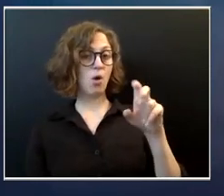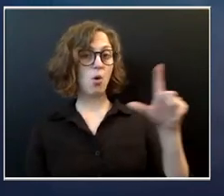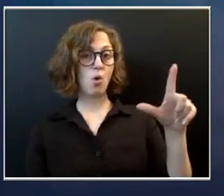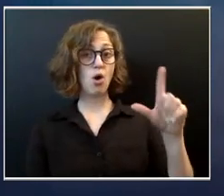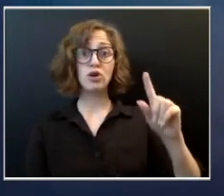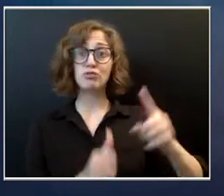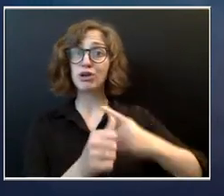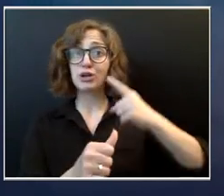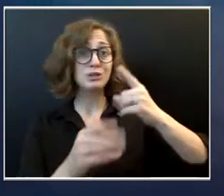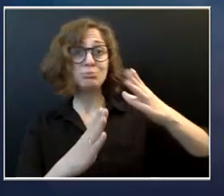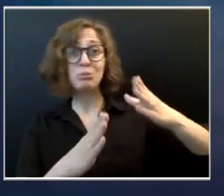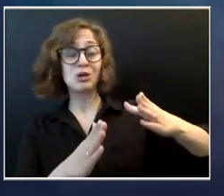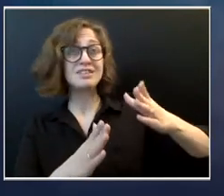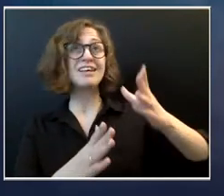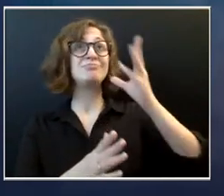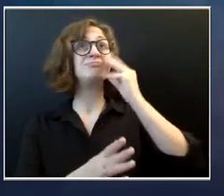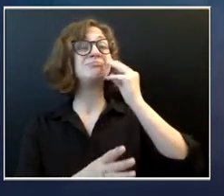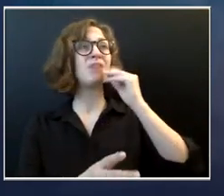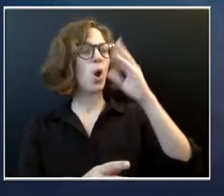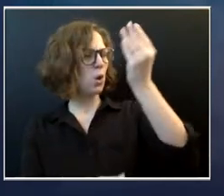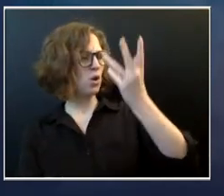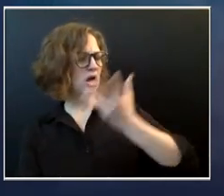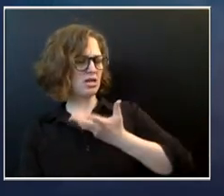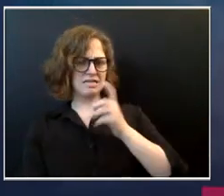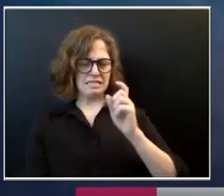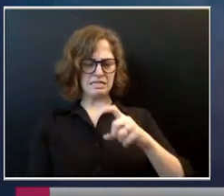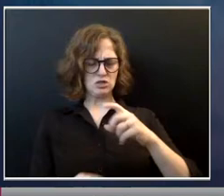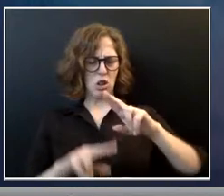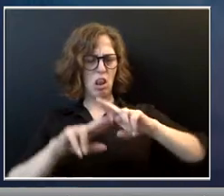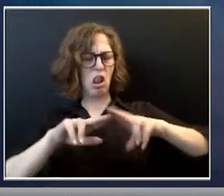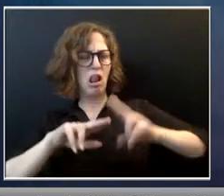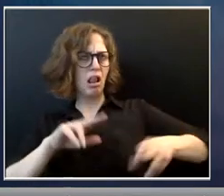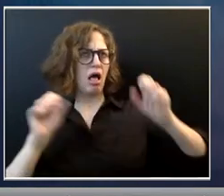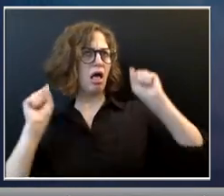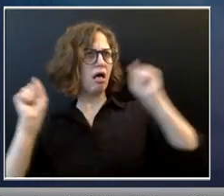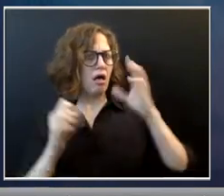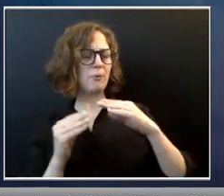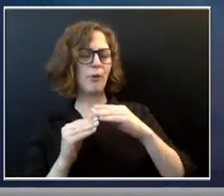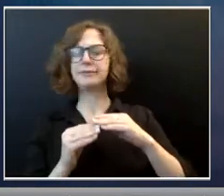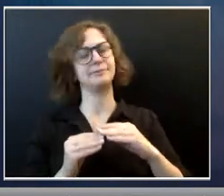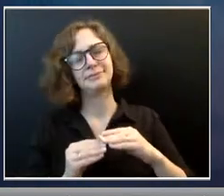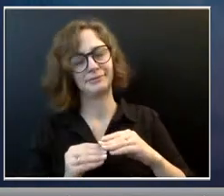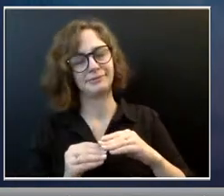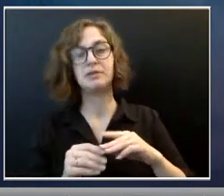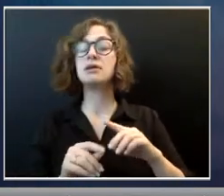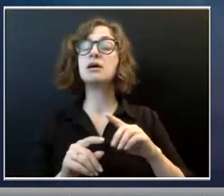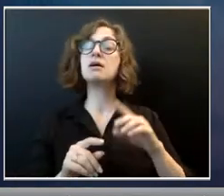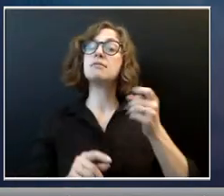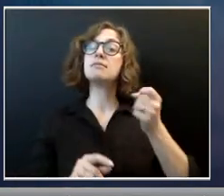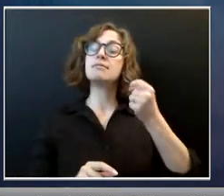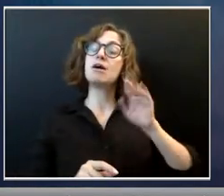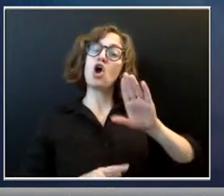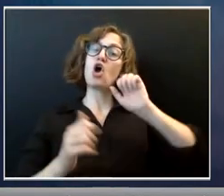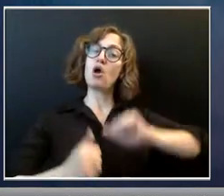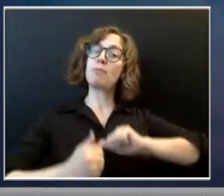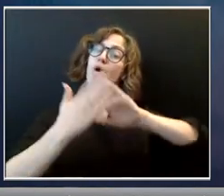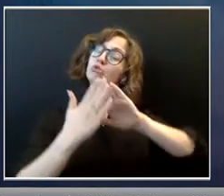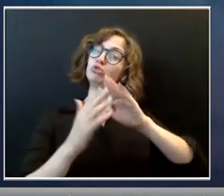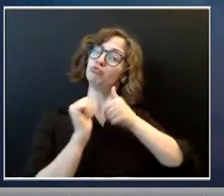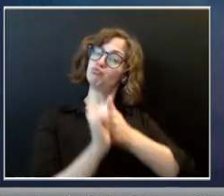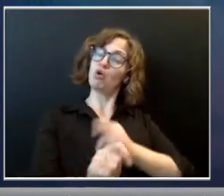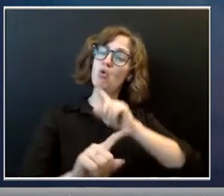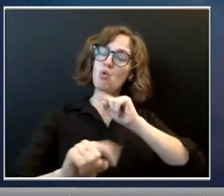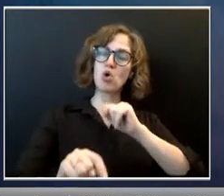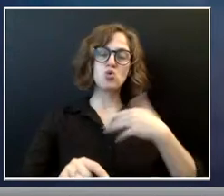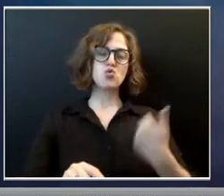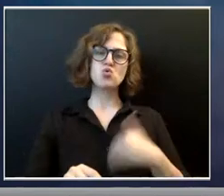exercise more. However, her approach to follow those doctor's orders was intense. Janine Kiesling shows us how that